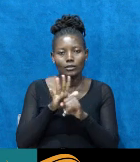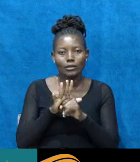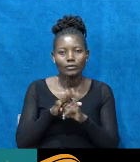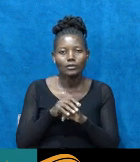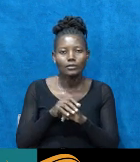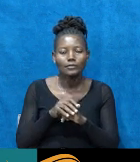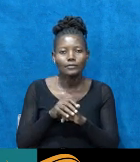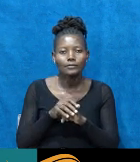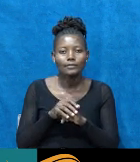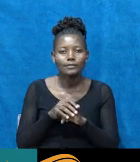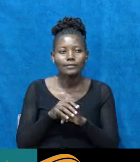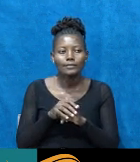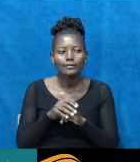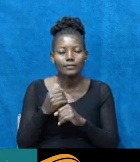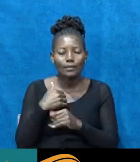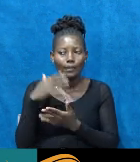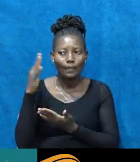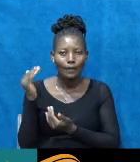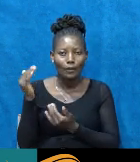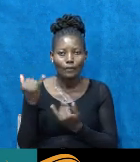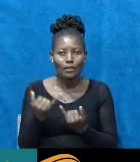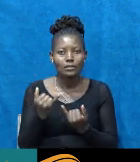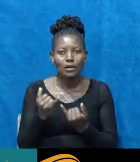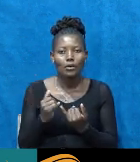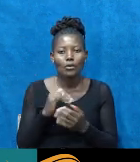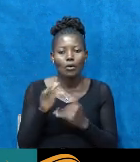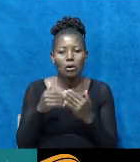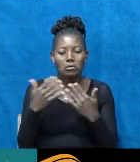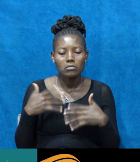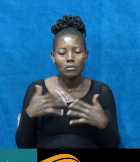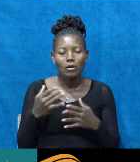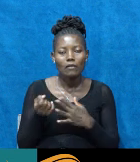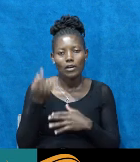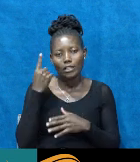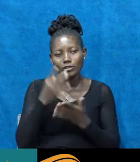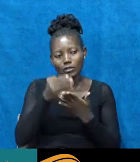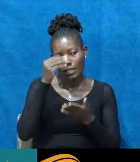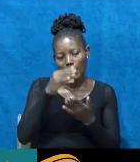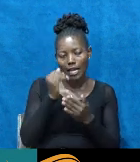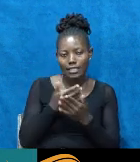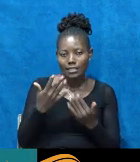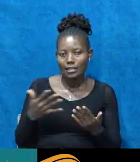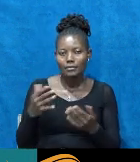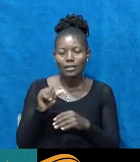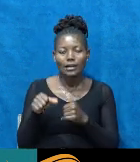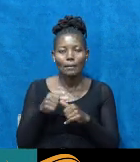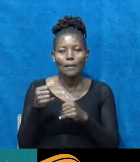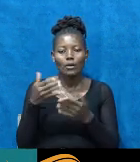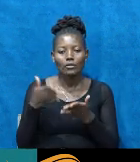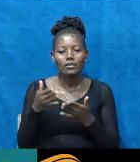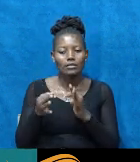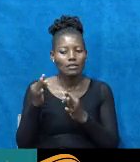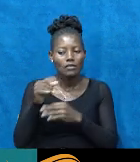management. Otherwise, on my side, I don't have much, unless Purity, you have something to say before we can, or any